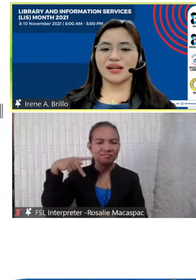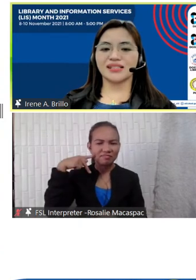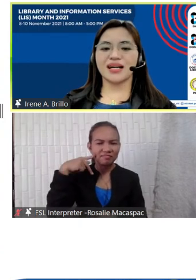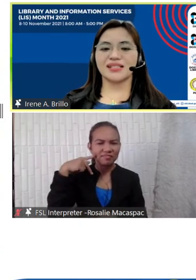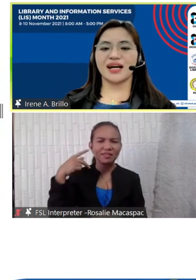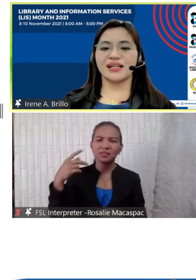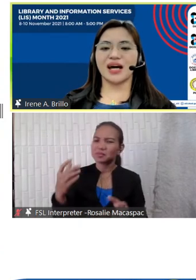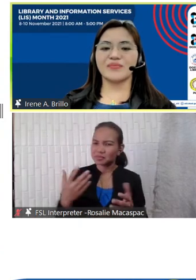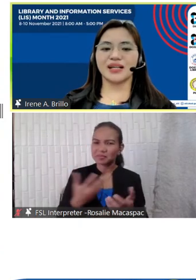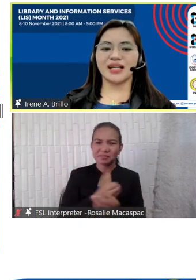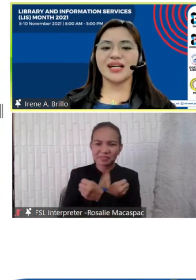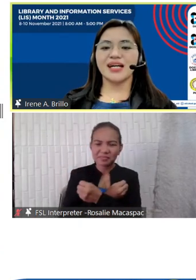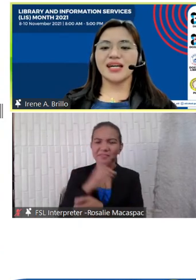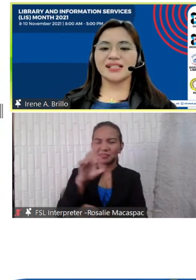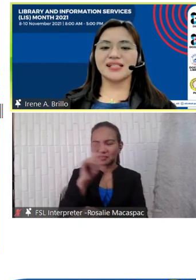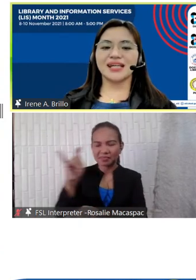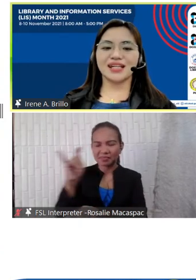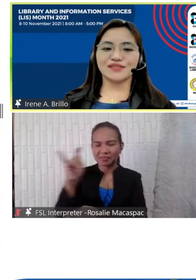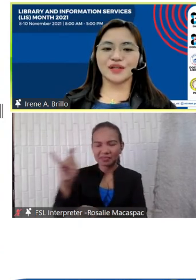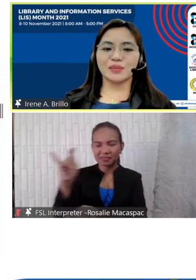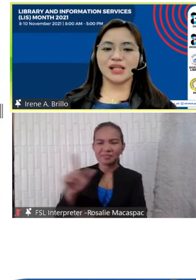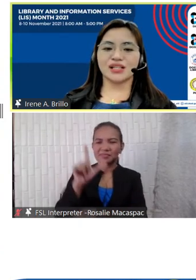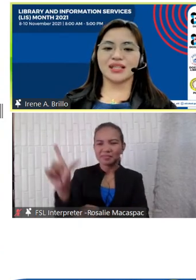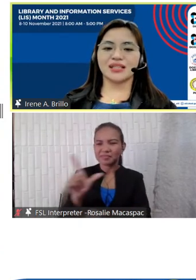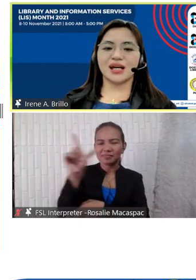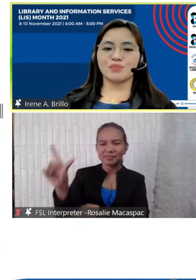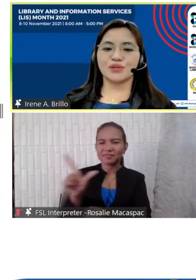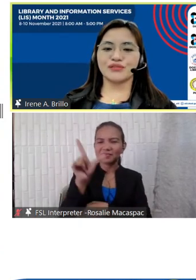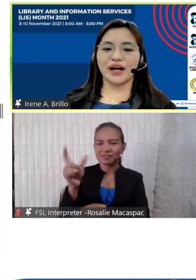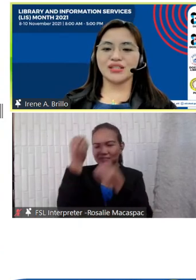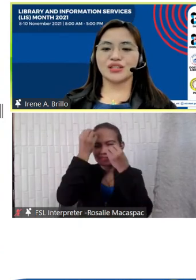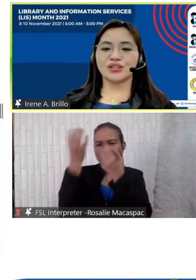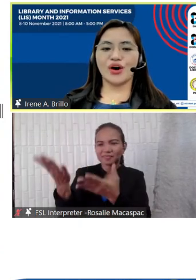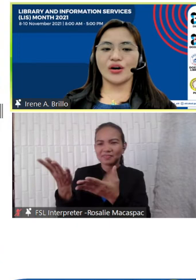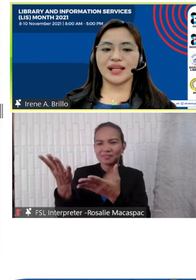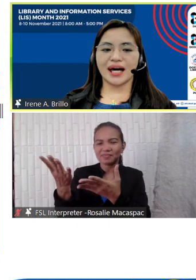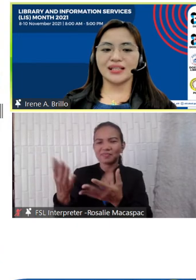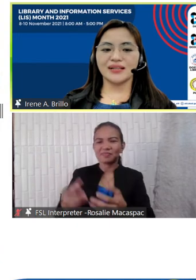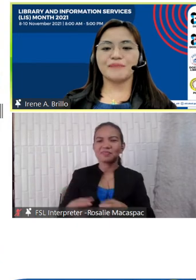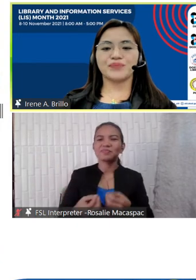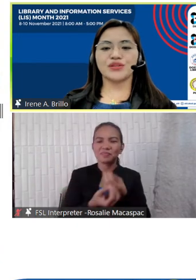about DOST-STII library is the information that they provide